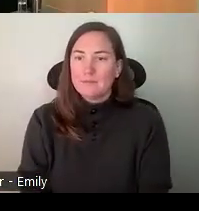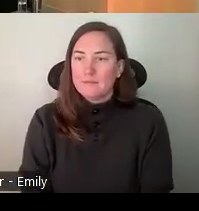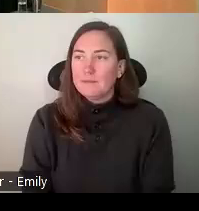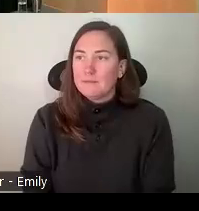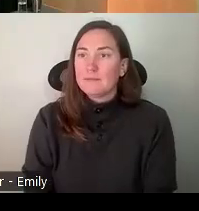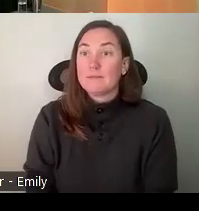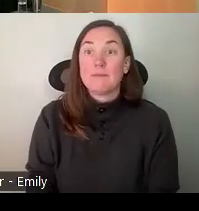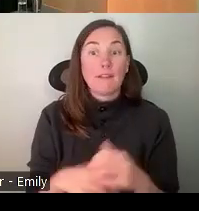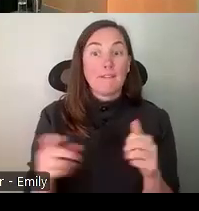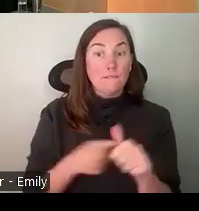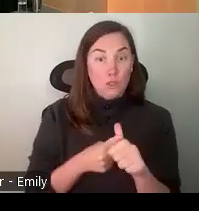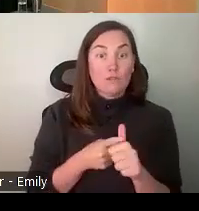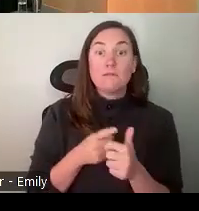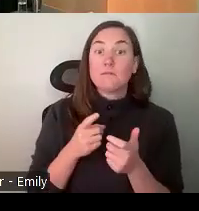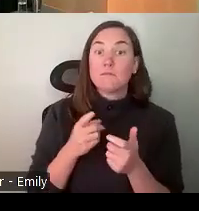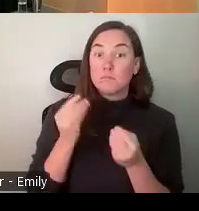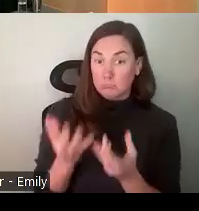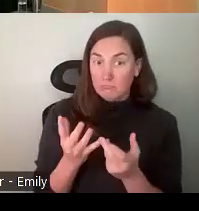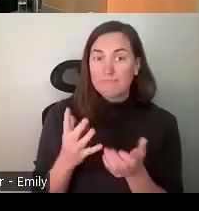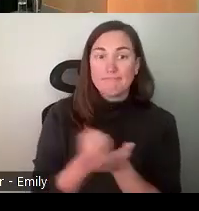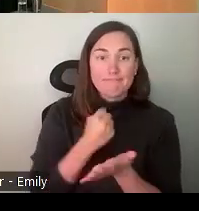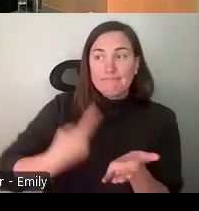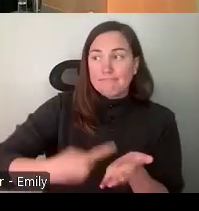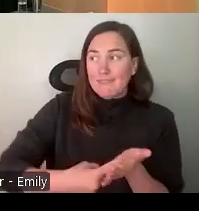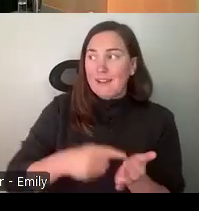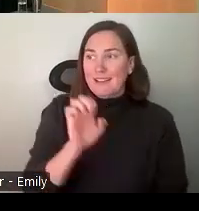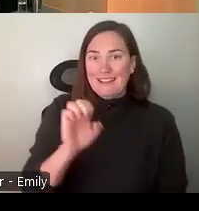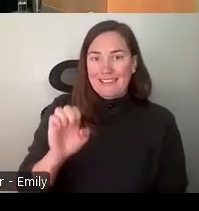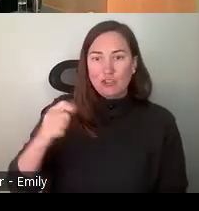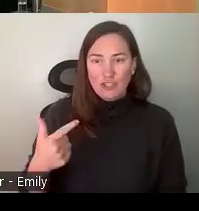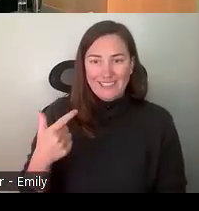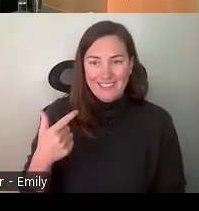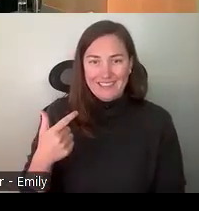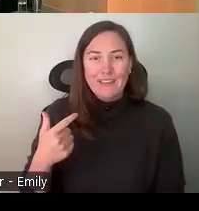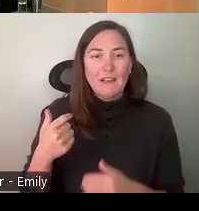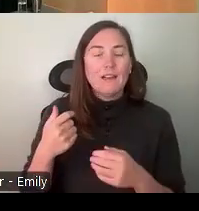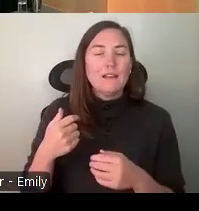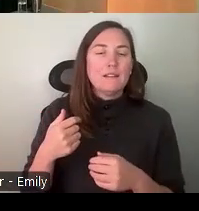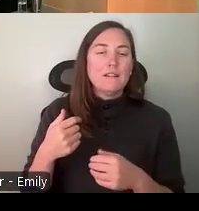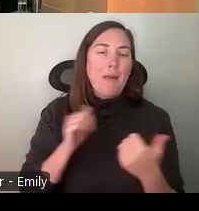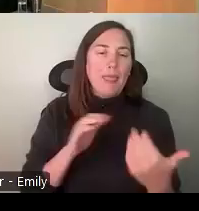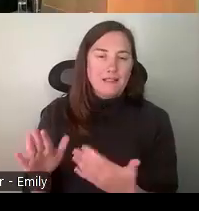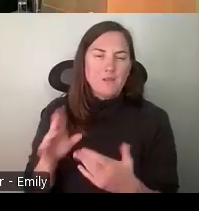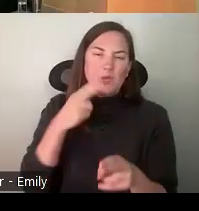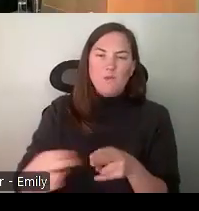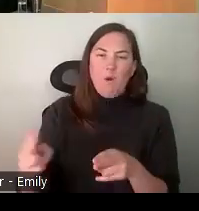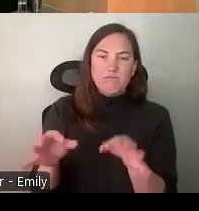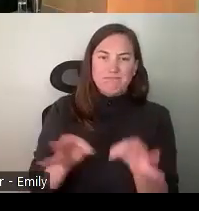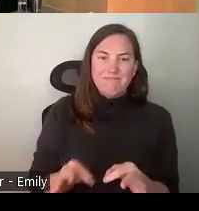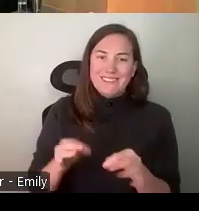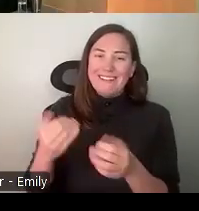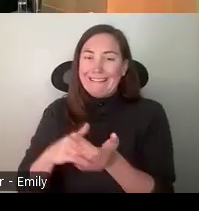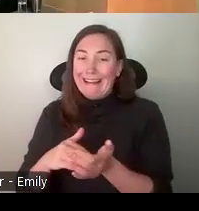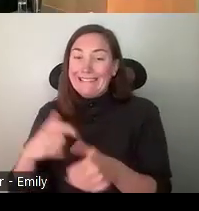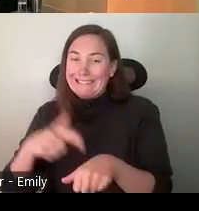But first, I want to spend a minute talking about our EEG methods. This will be brief and pretty cursory because of time constraints,